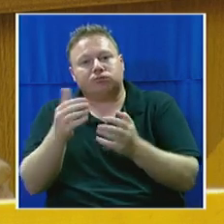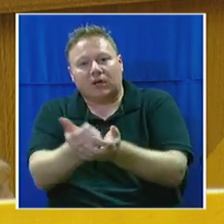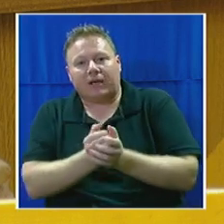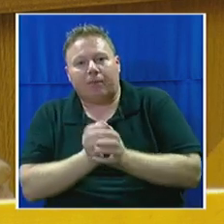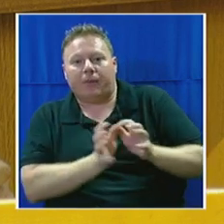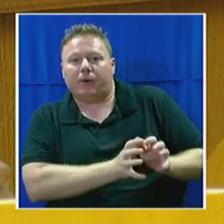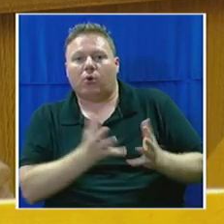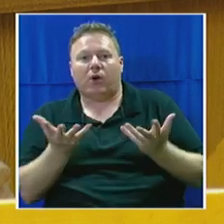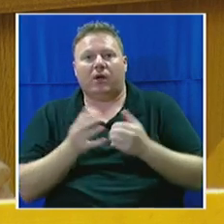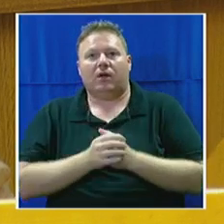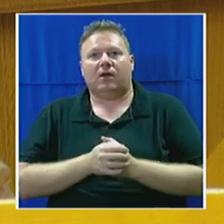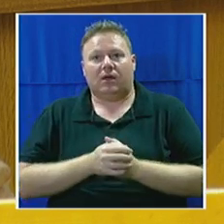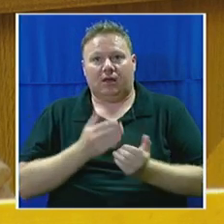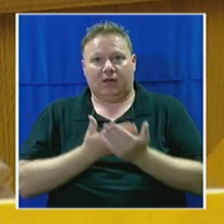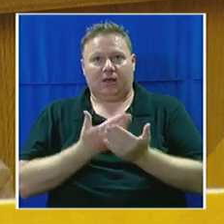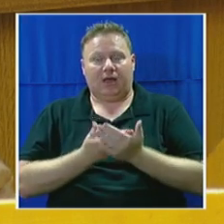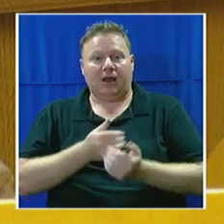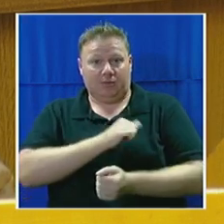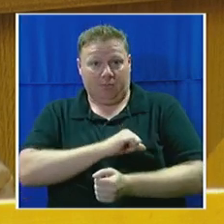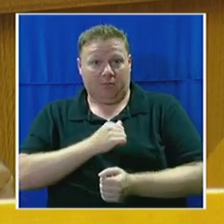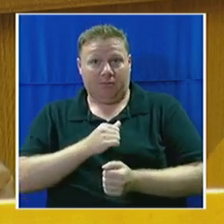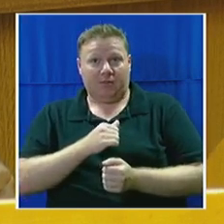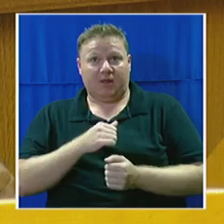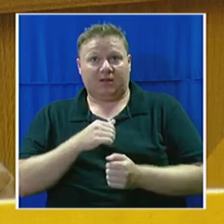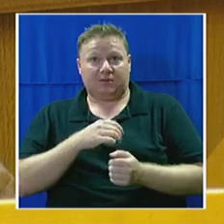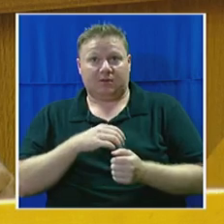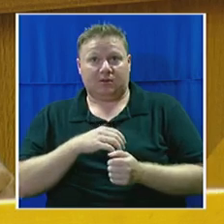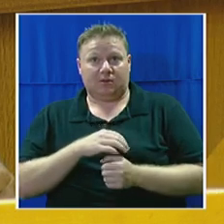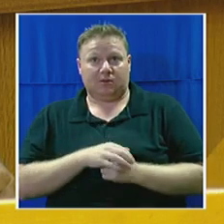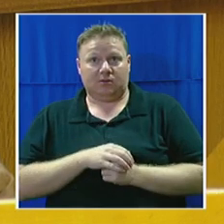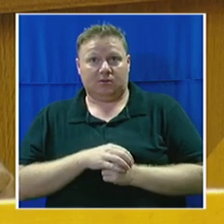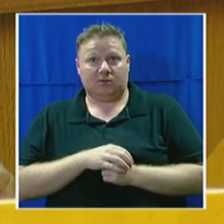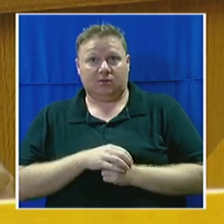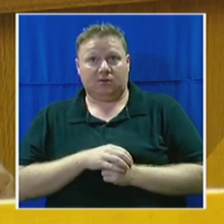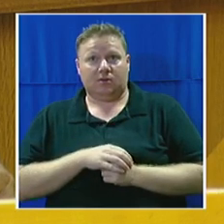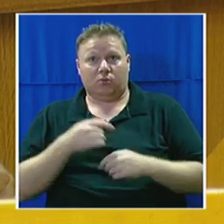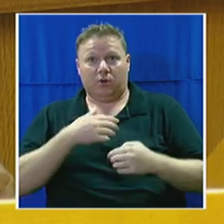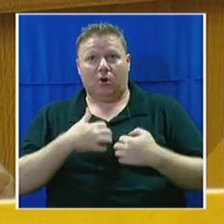to afford the medical expenses? This is worrisome to COPE.